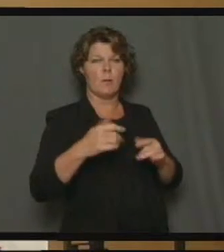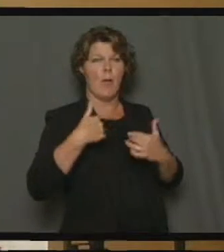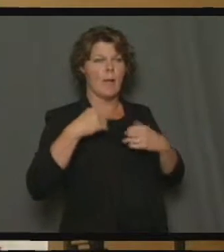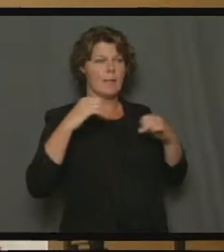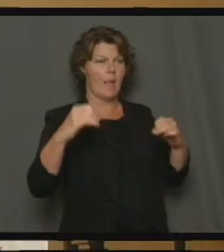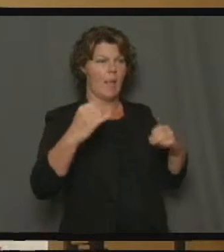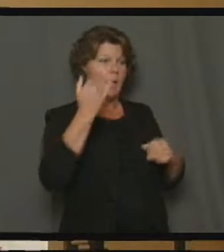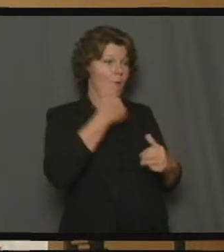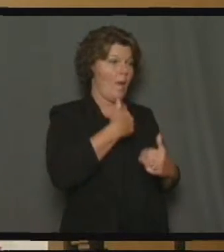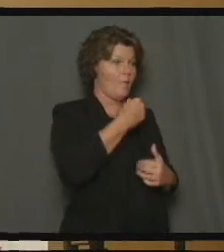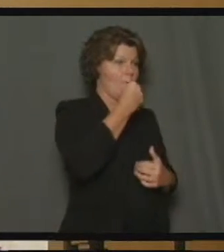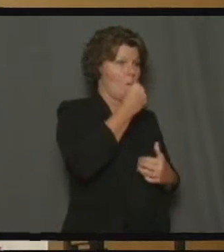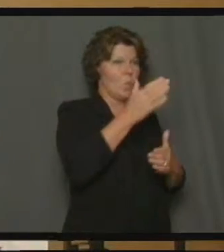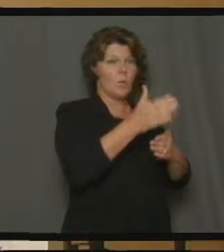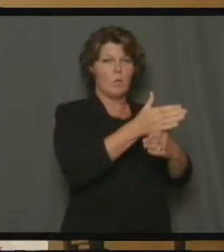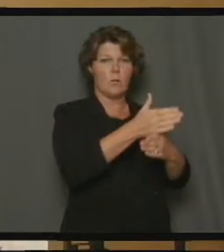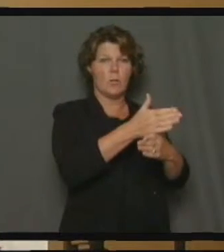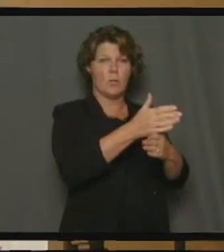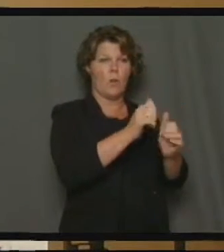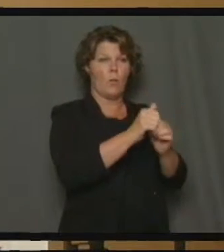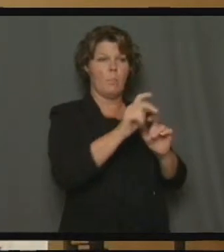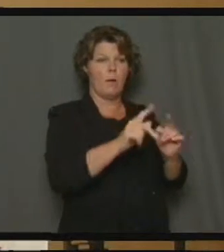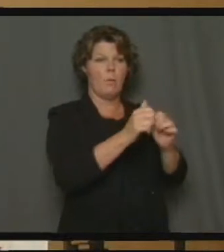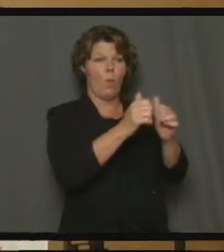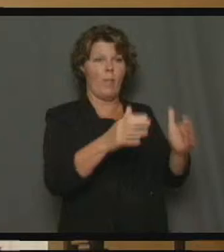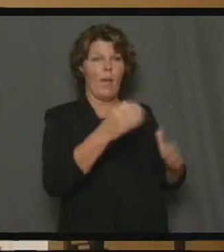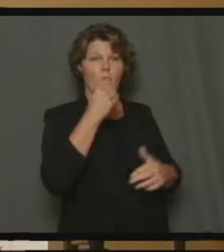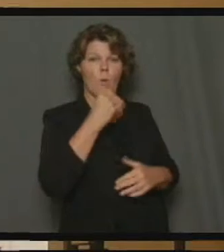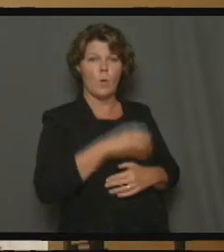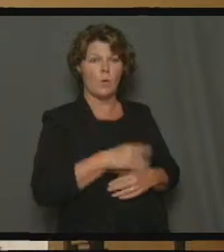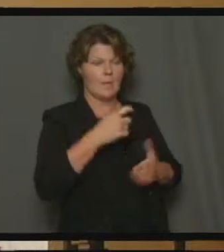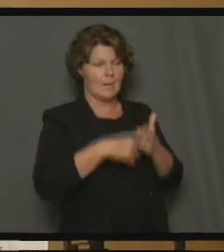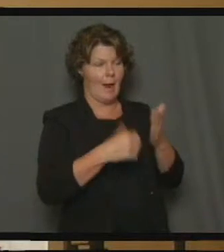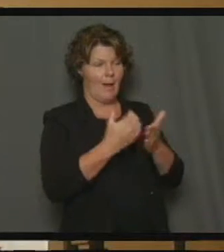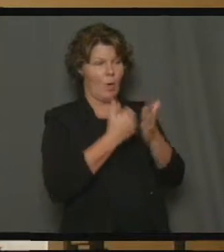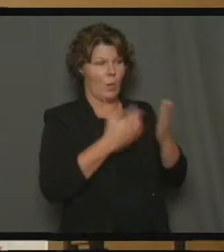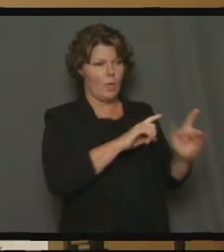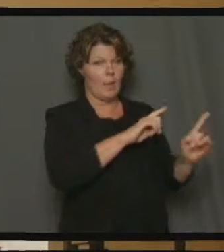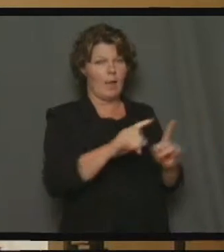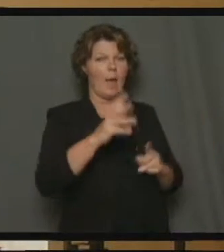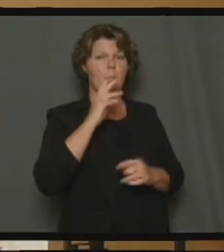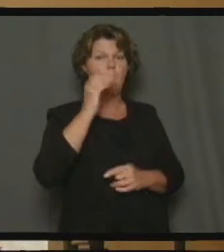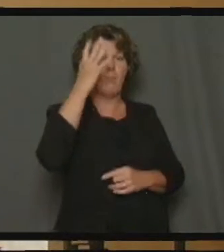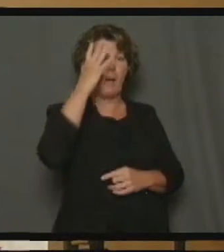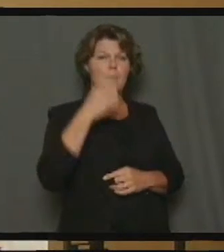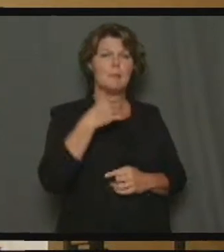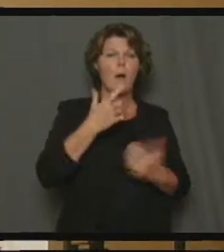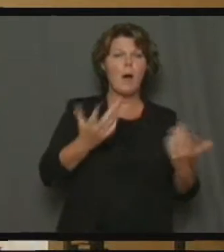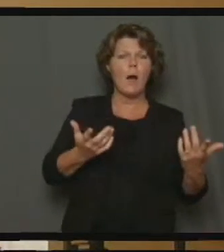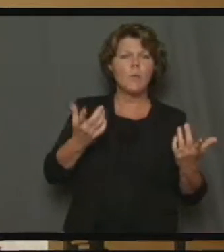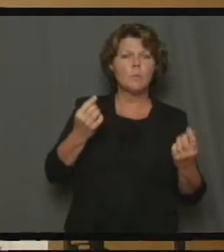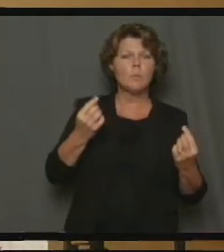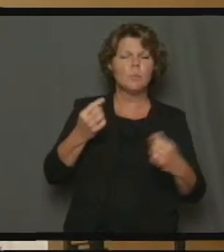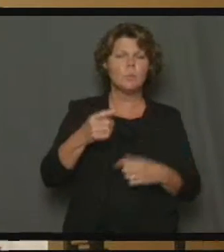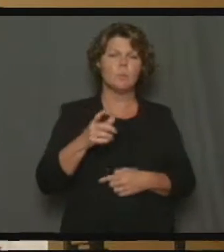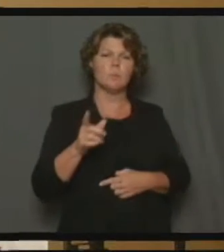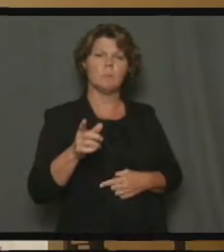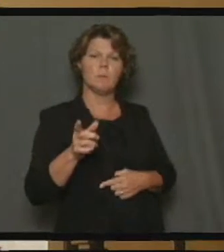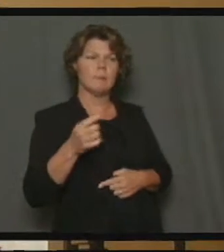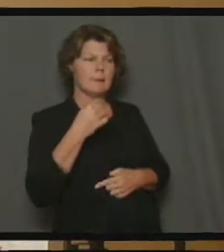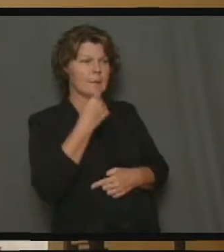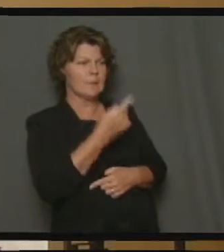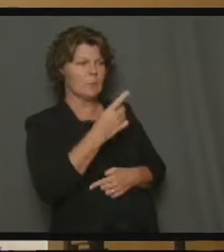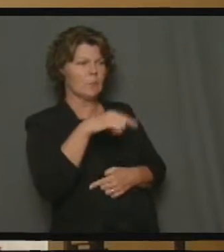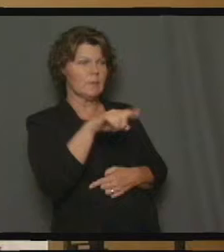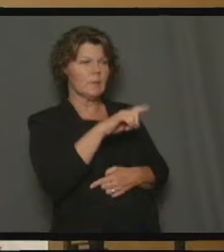has food is to do likewise. Tax collectors also came to be baptized and said to him, teacher, what shall we do? And he